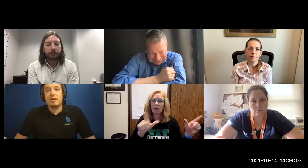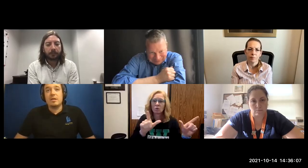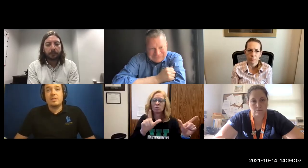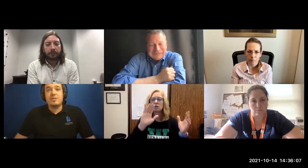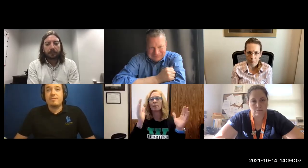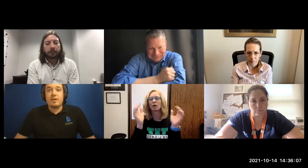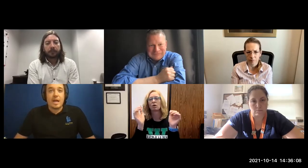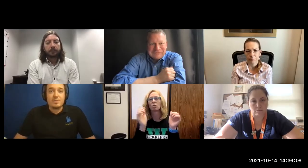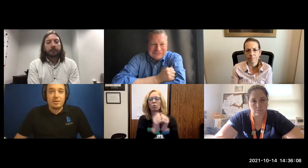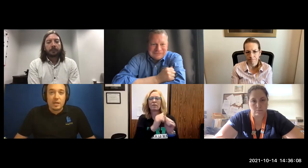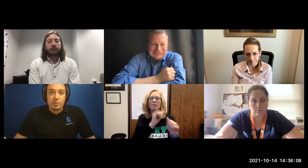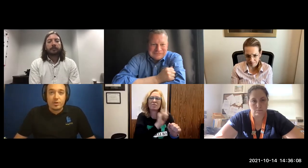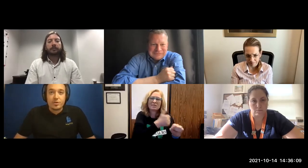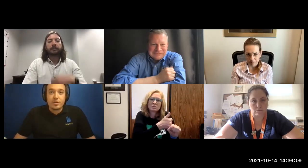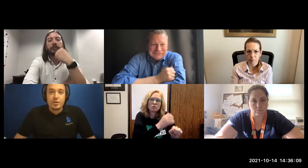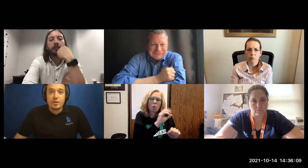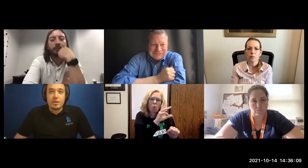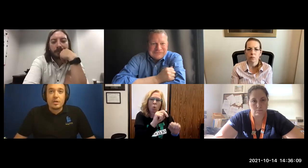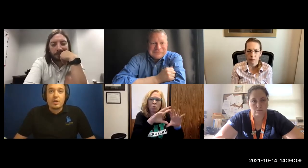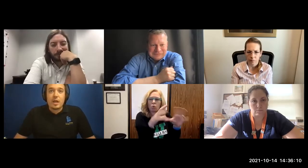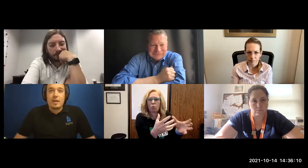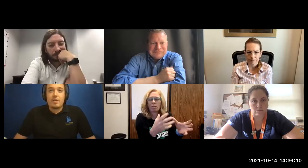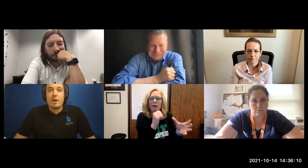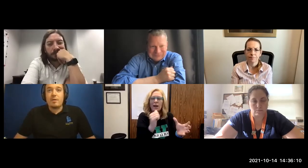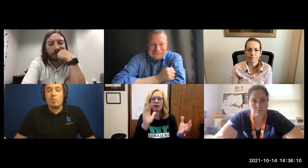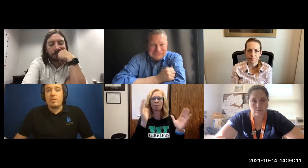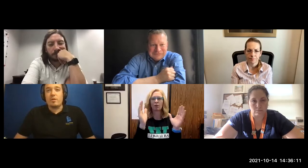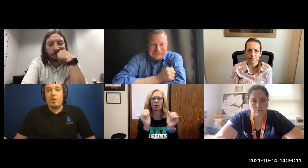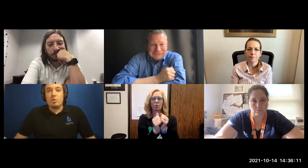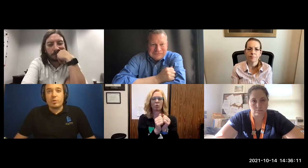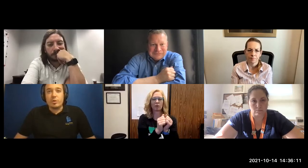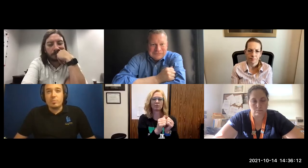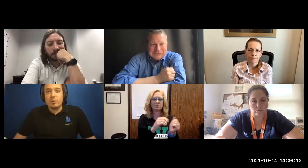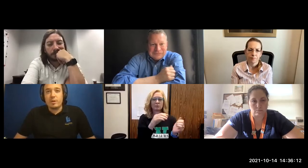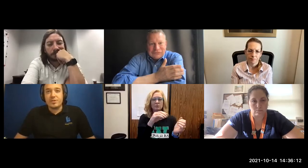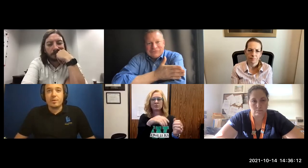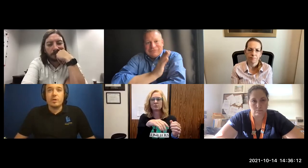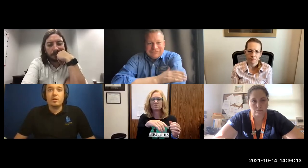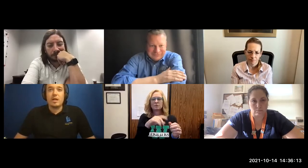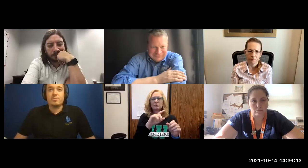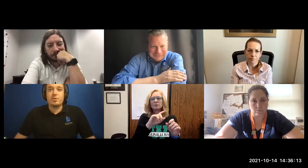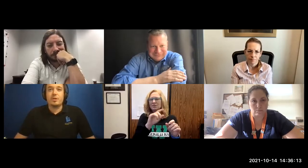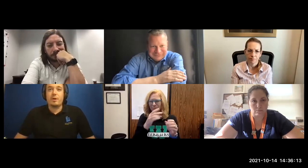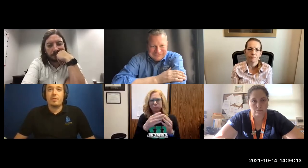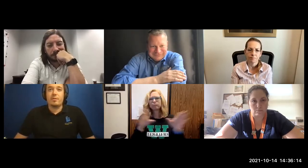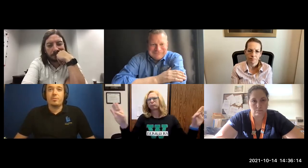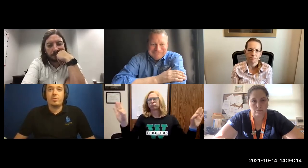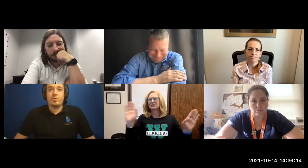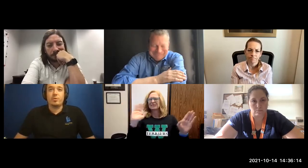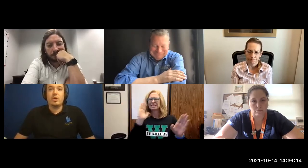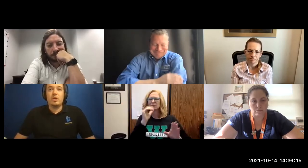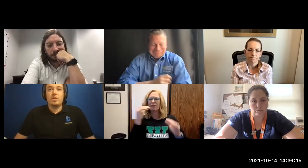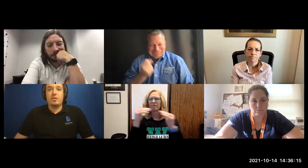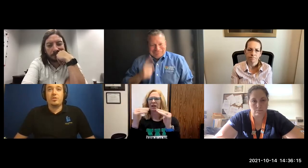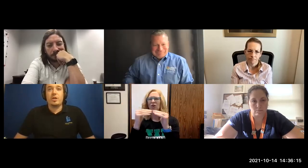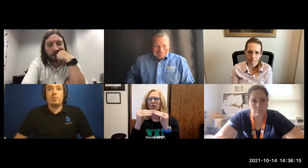have severe gaps in their language and compare them within their own group, peers, if you will, as opposed to comparing them